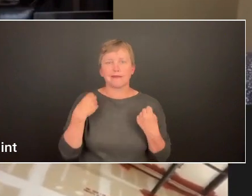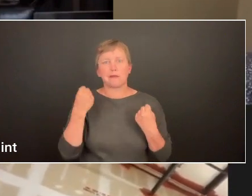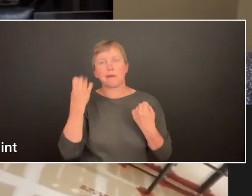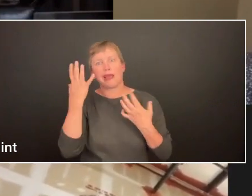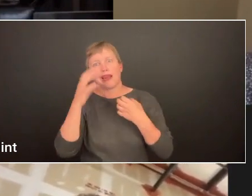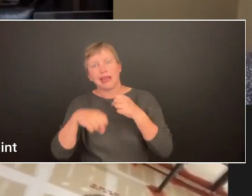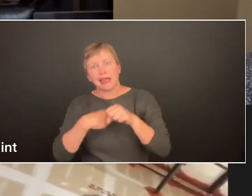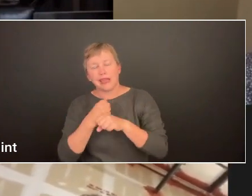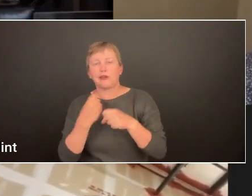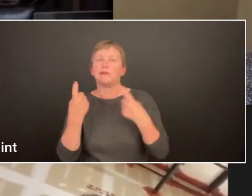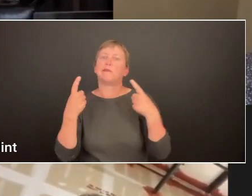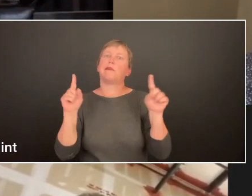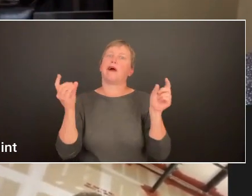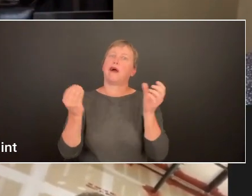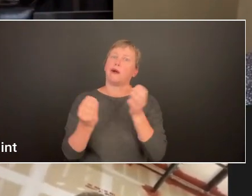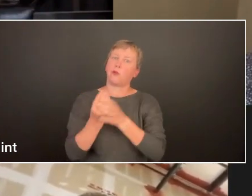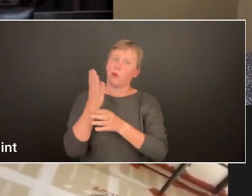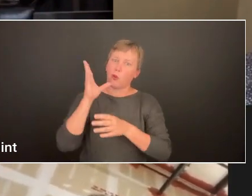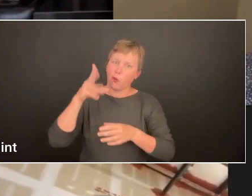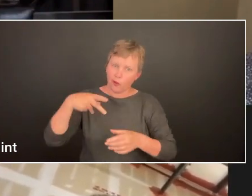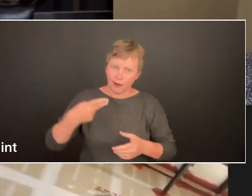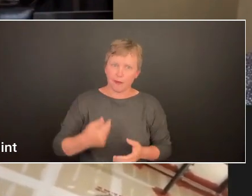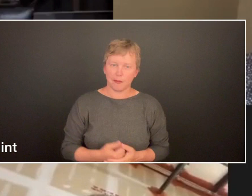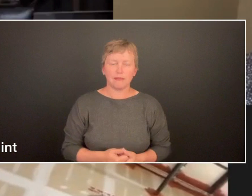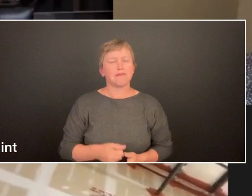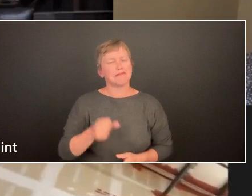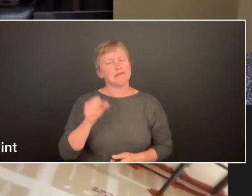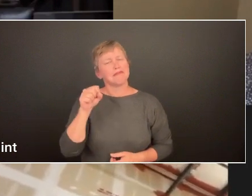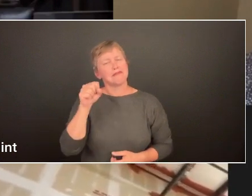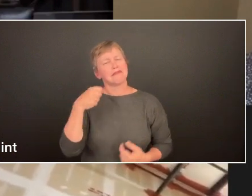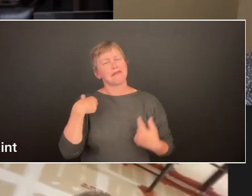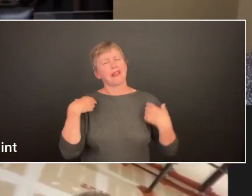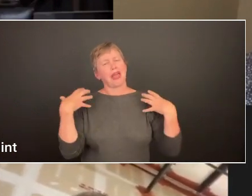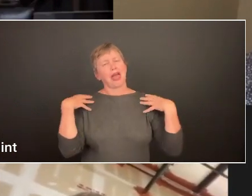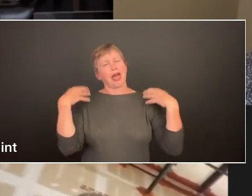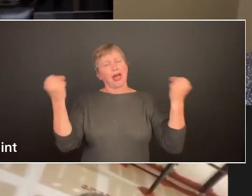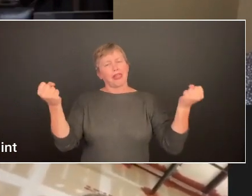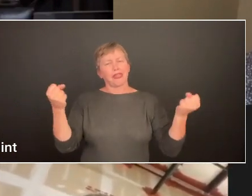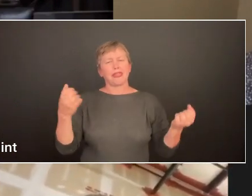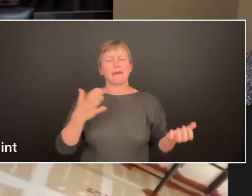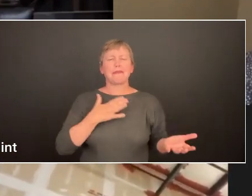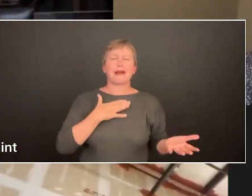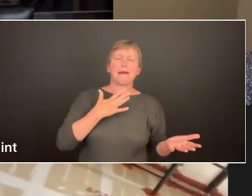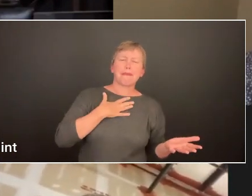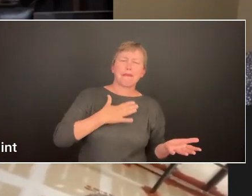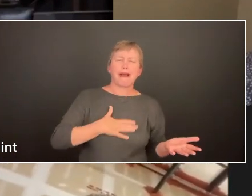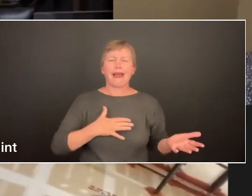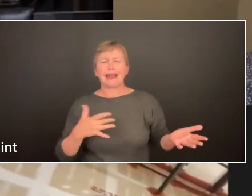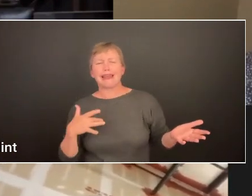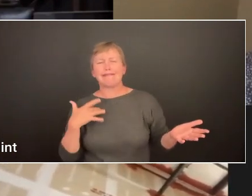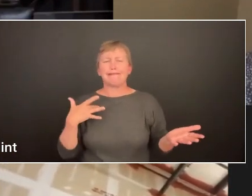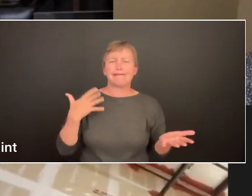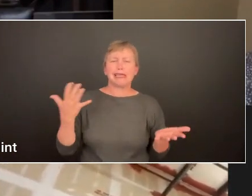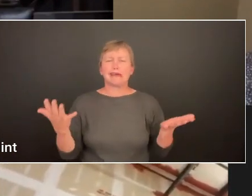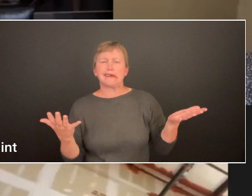still lived a little bit of a rough life. It took me years to get out of that, to grow out of that kid in me. But I mean, all in